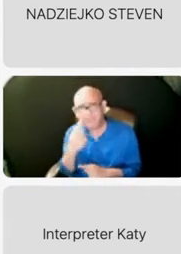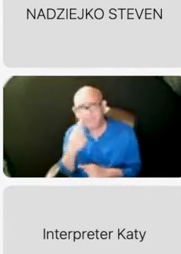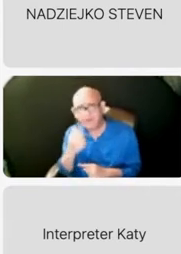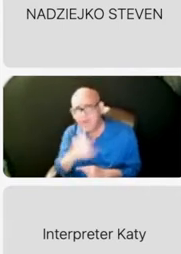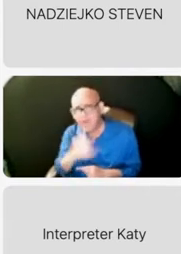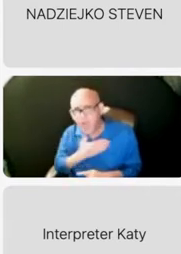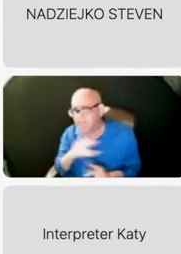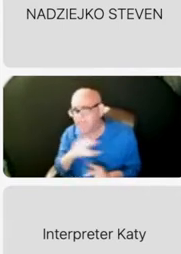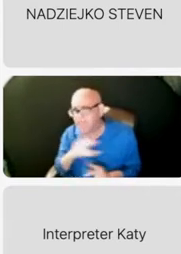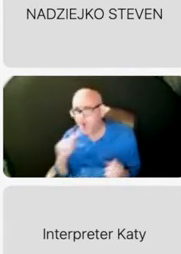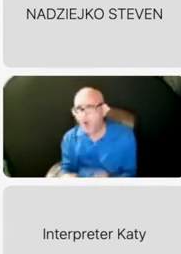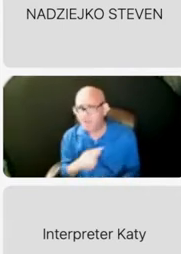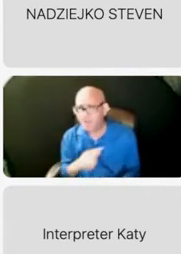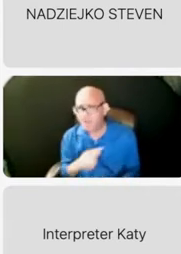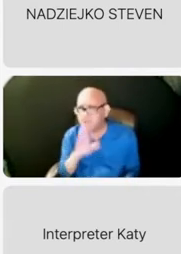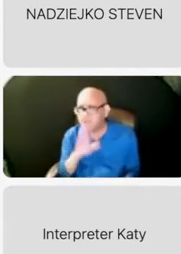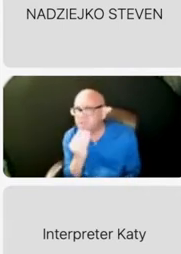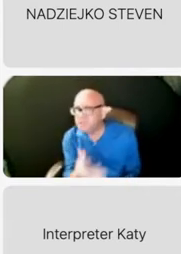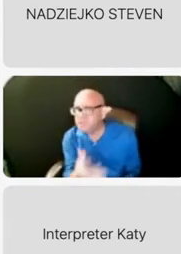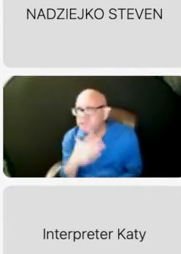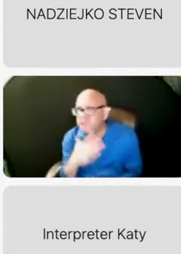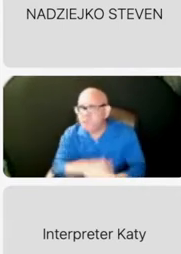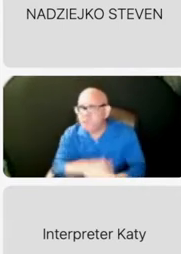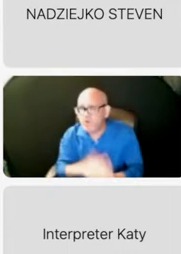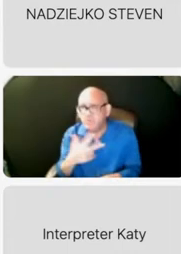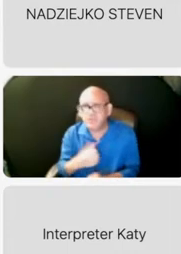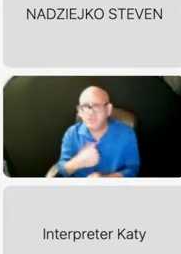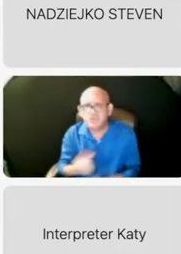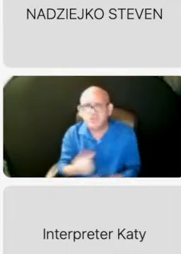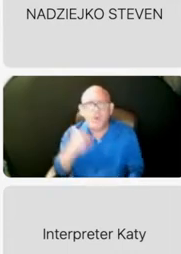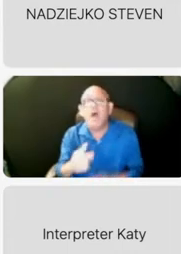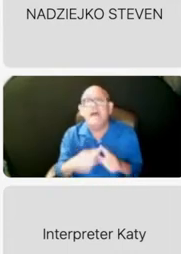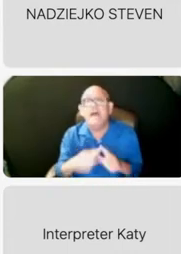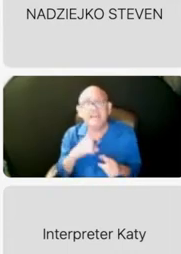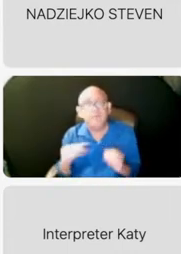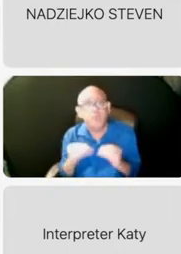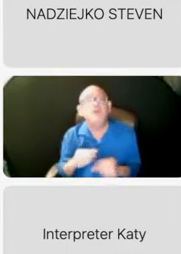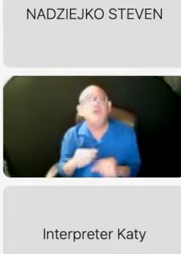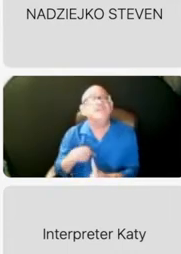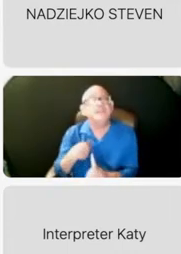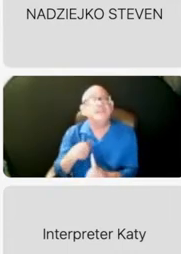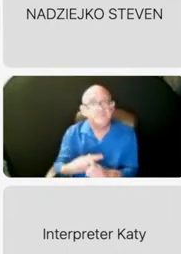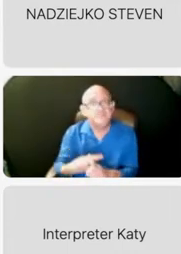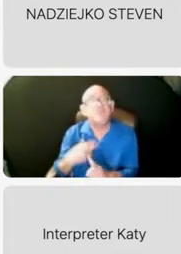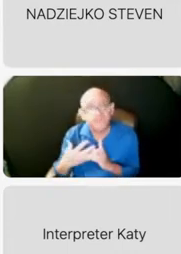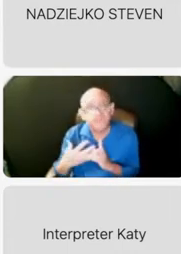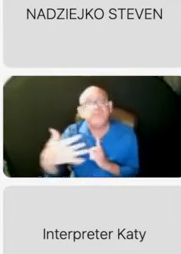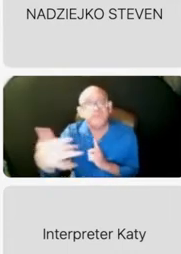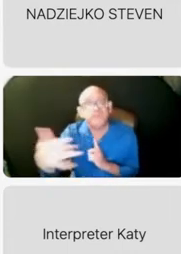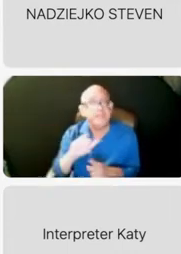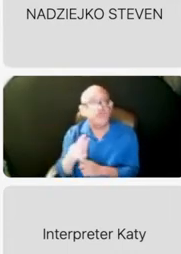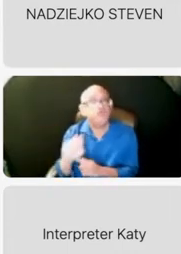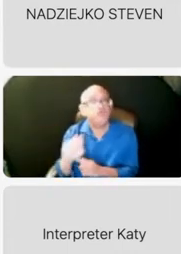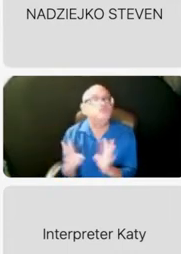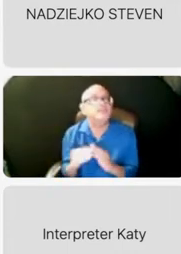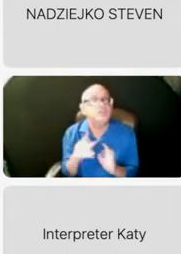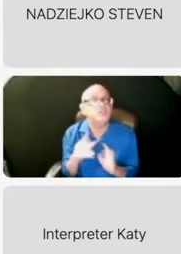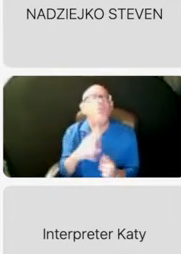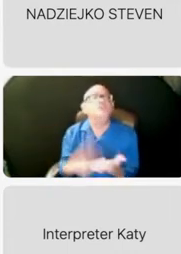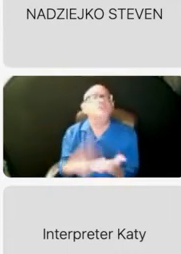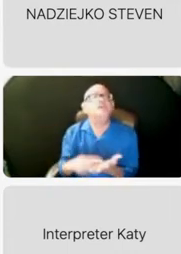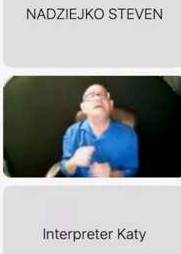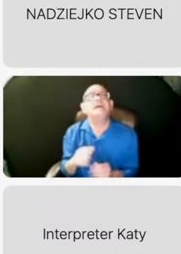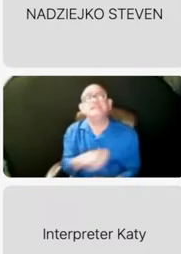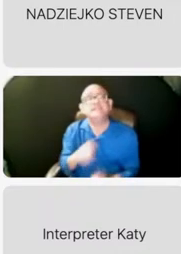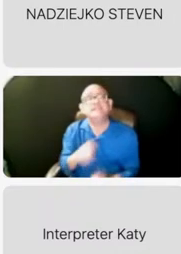something about that three years ago at a board meeting i have more to say next month and the following month if you're in june session i'm going to talk about exactly what's going on in the classrooms at